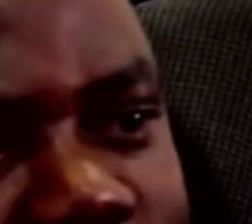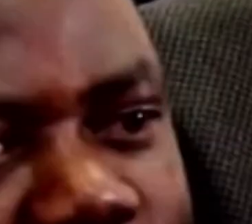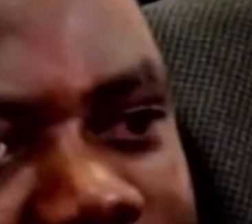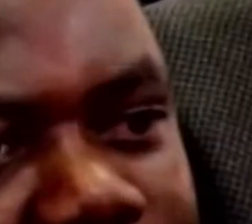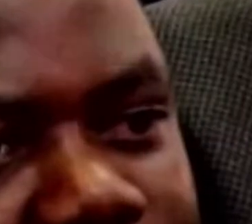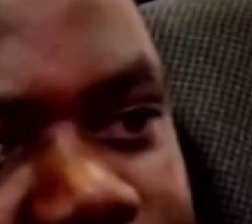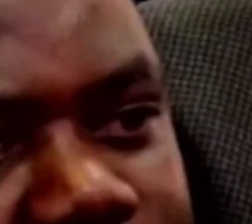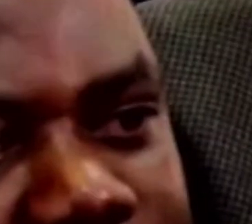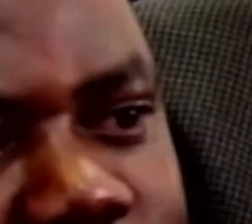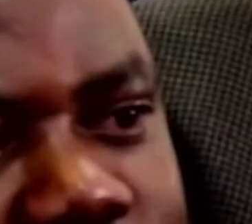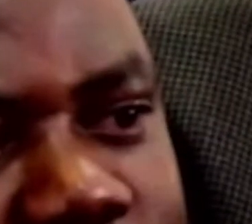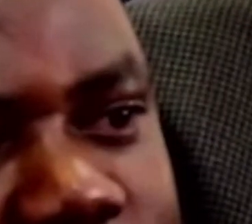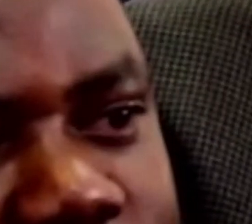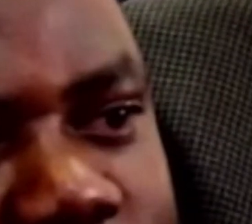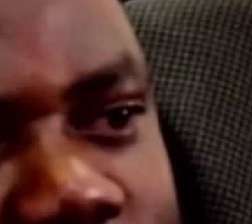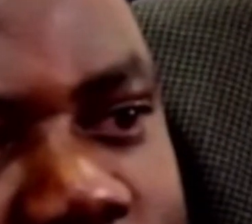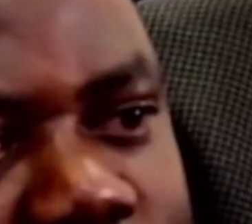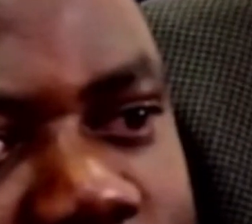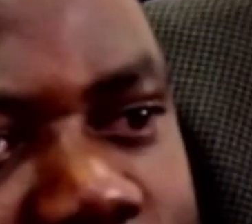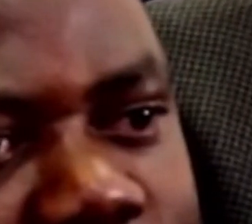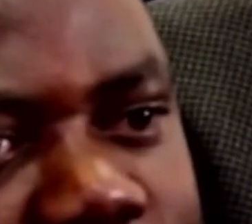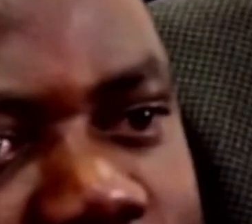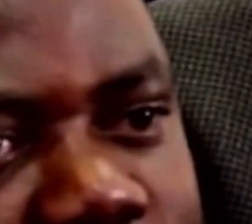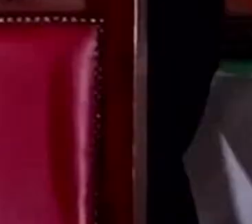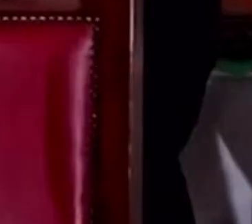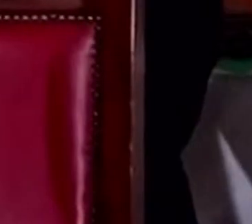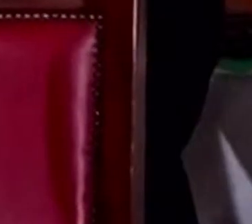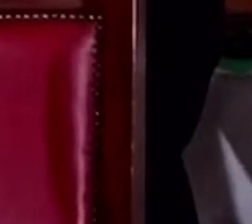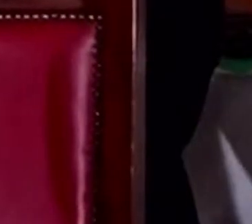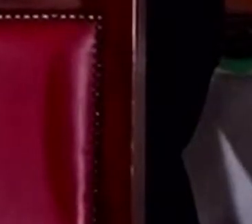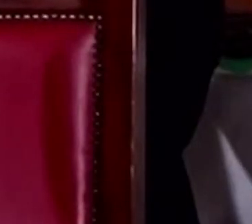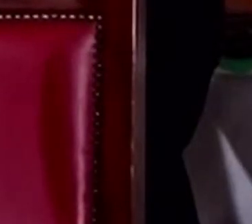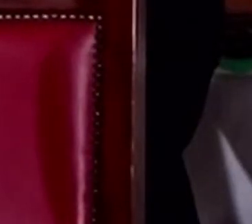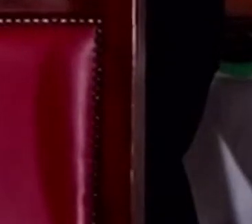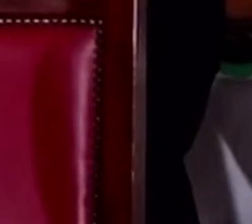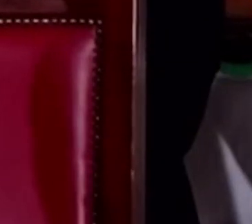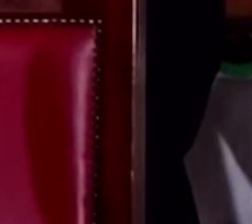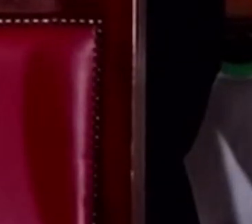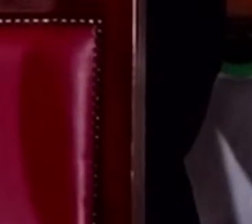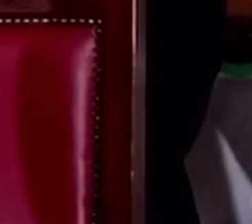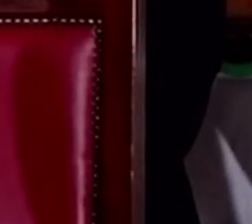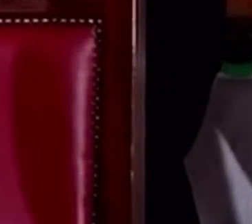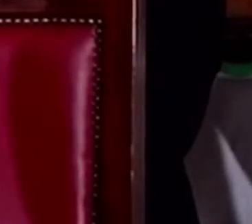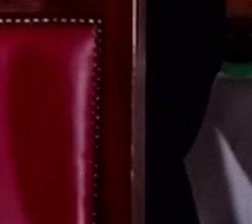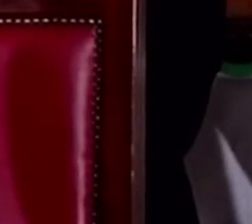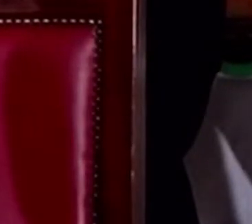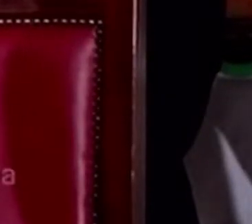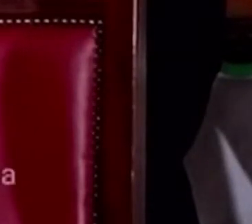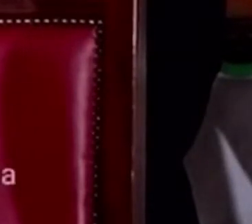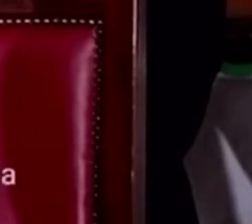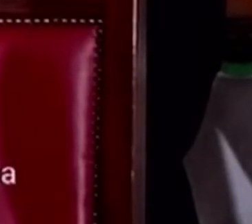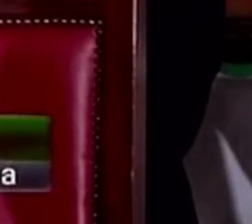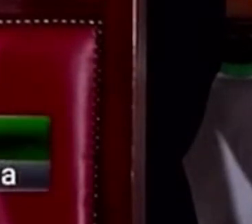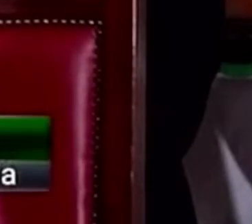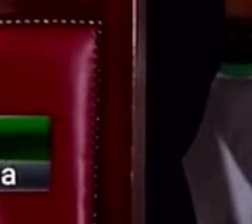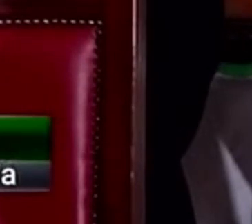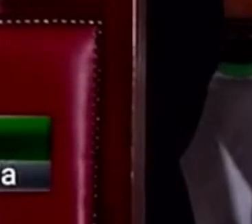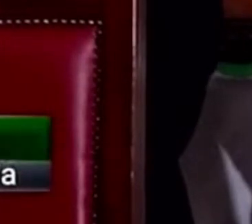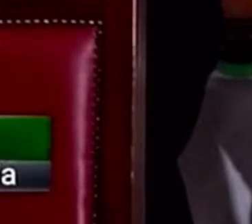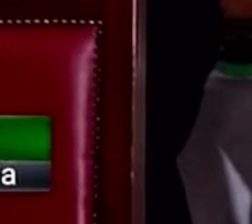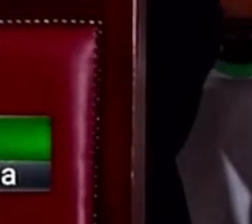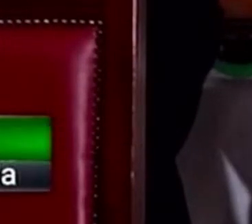collection on thematic areas covered by parliamentary caucuses and from